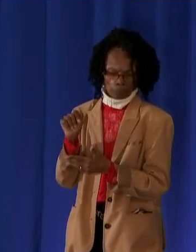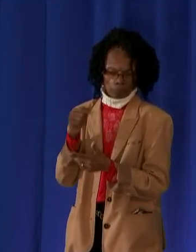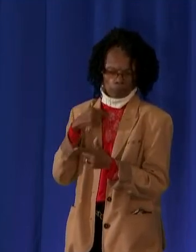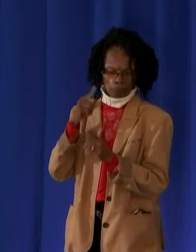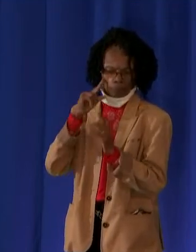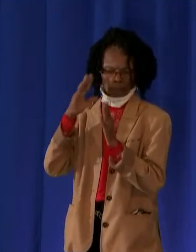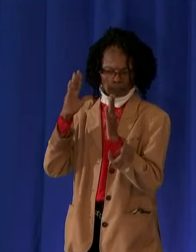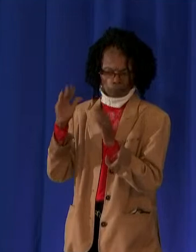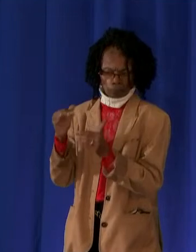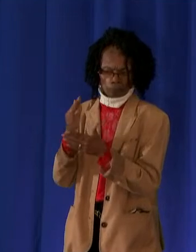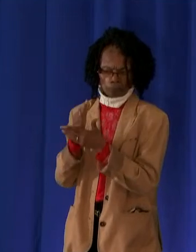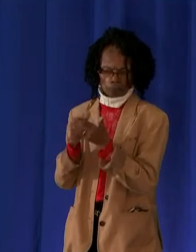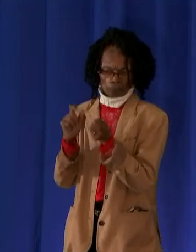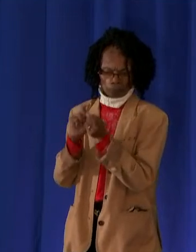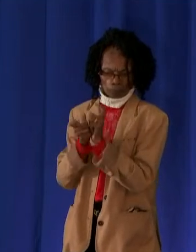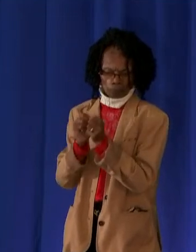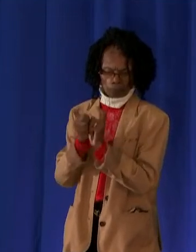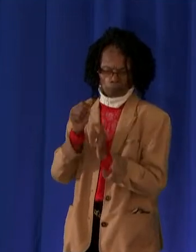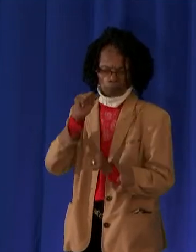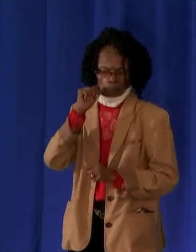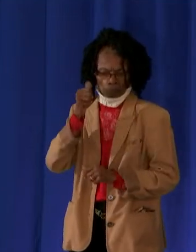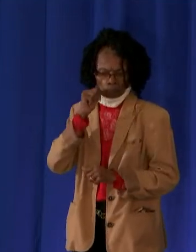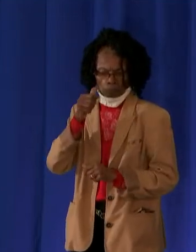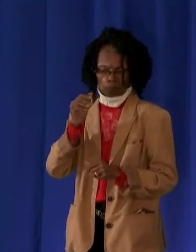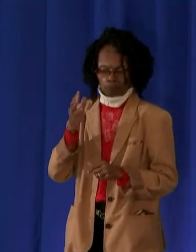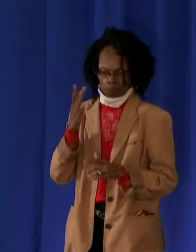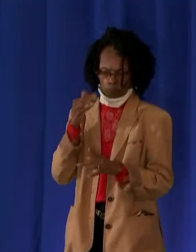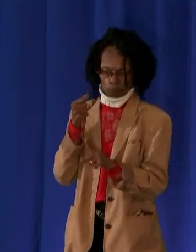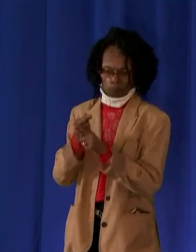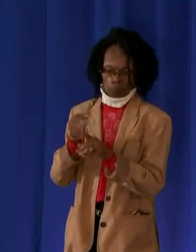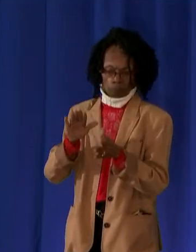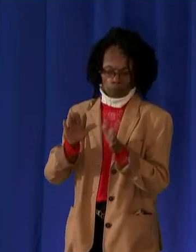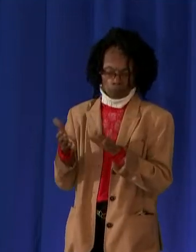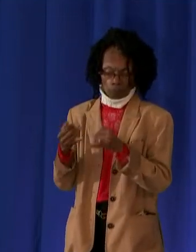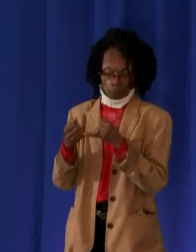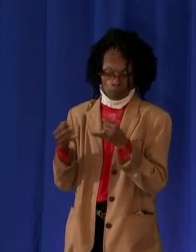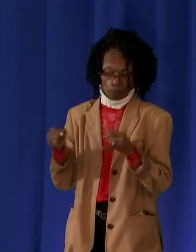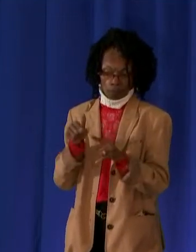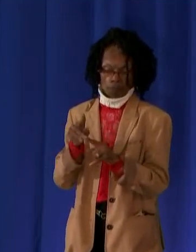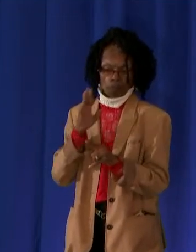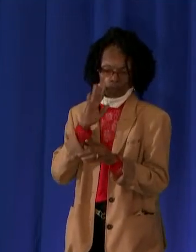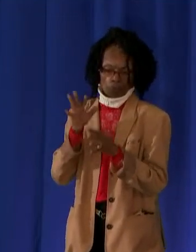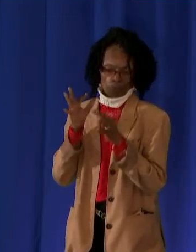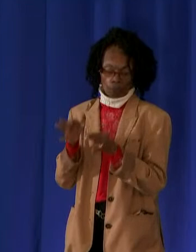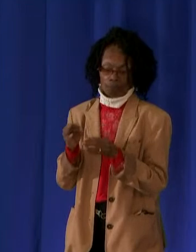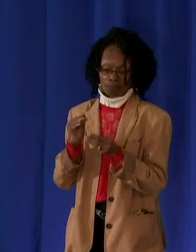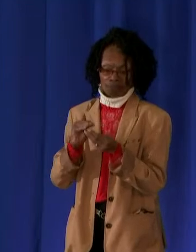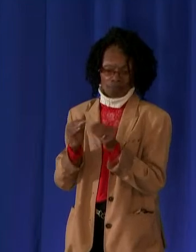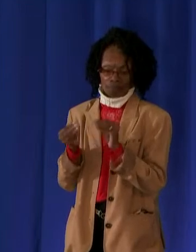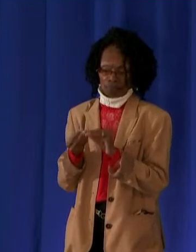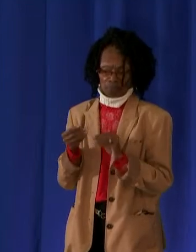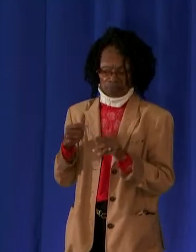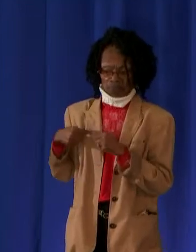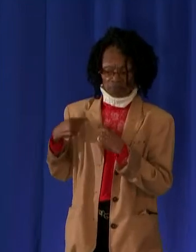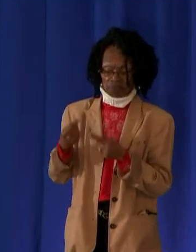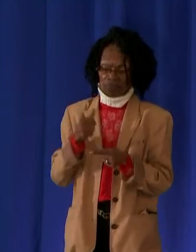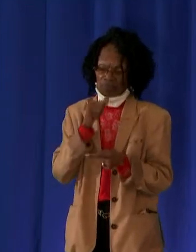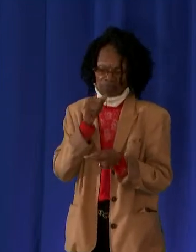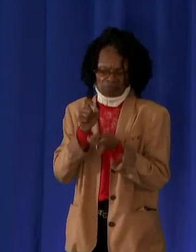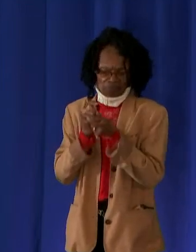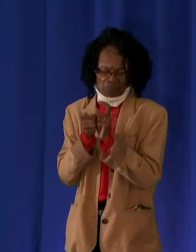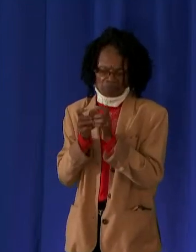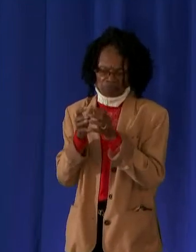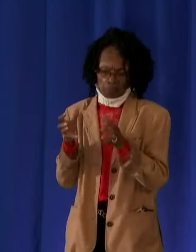I expect it's going to change today and tomorrow when the deadline goes into effect. Okay. The numbers haven't fundamentally changed since we